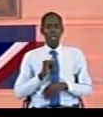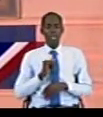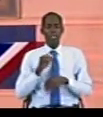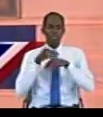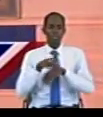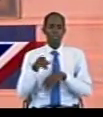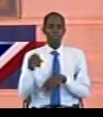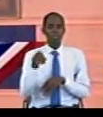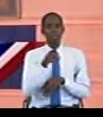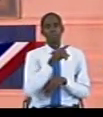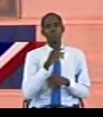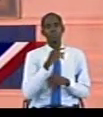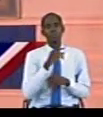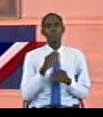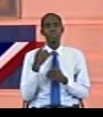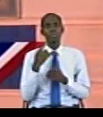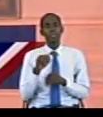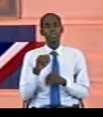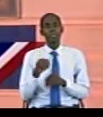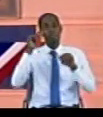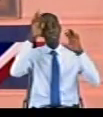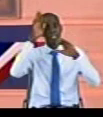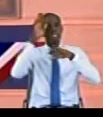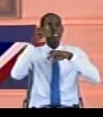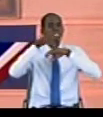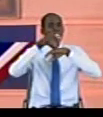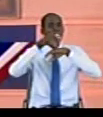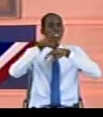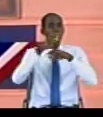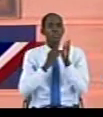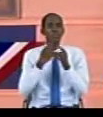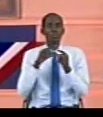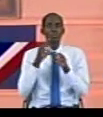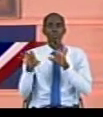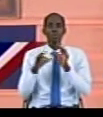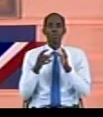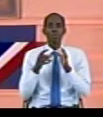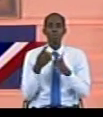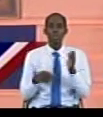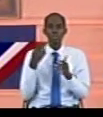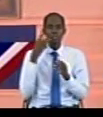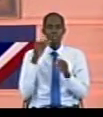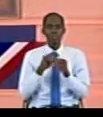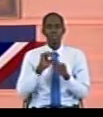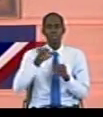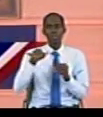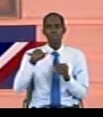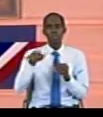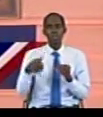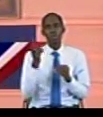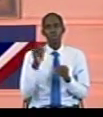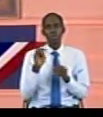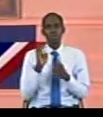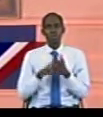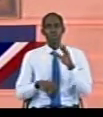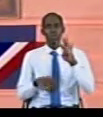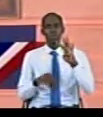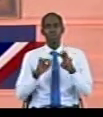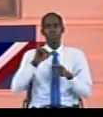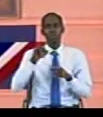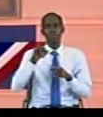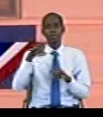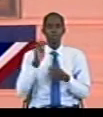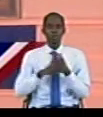The Father sent him. What did the Father send him to do? Look at John chapter 4. John chapter 4. We're looking at